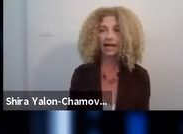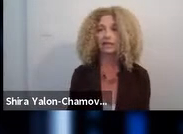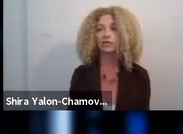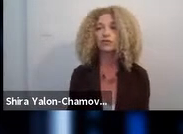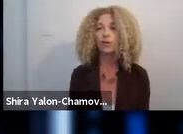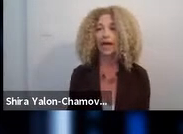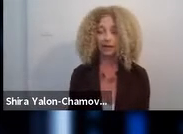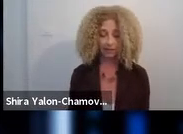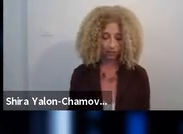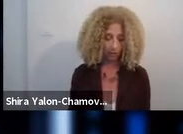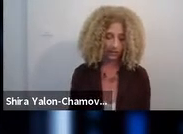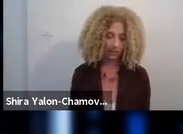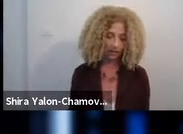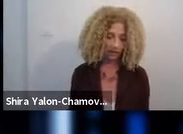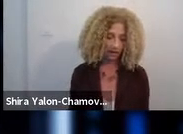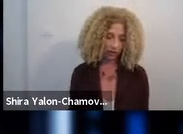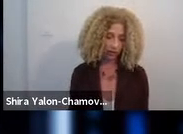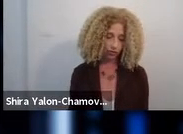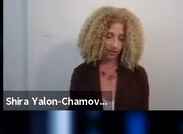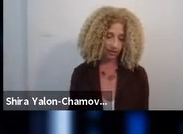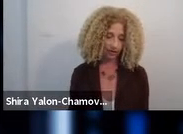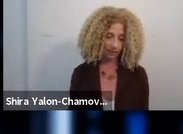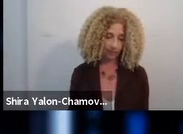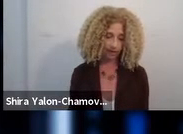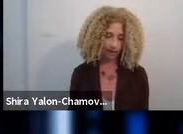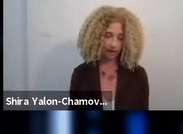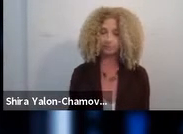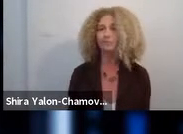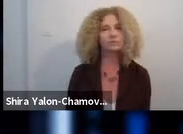on and to act according to the